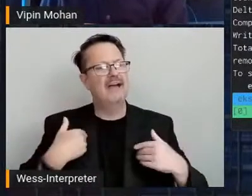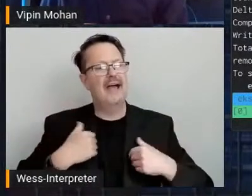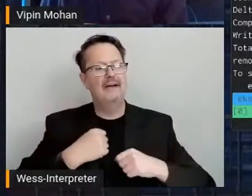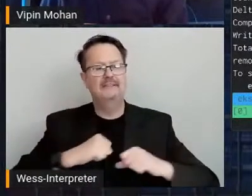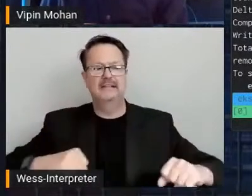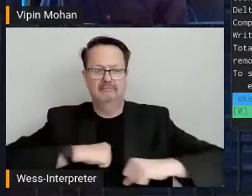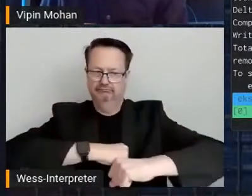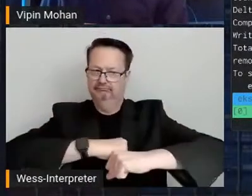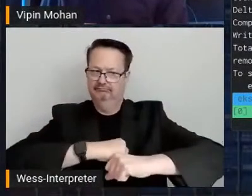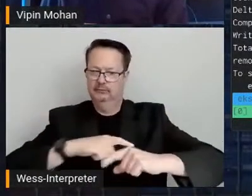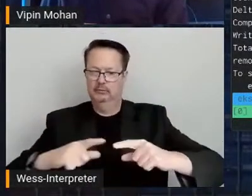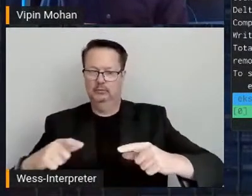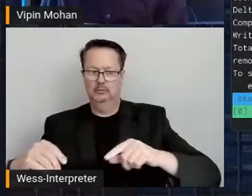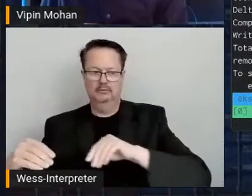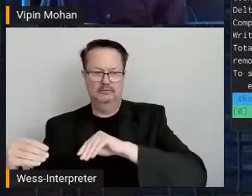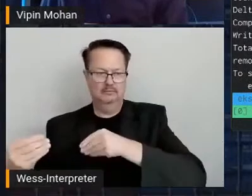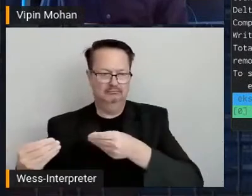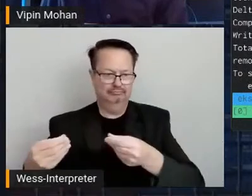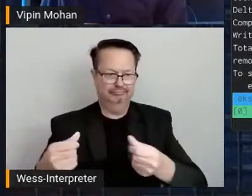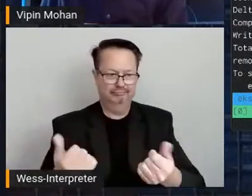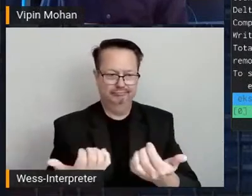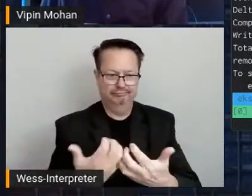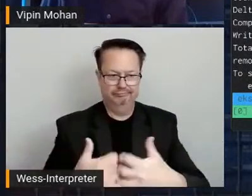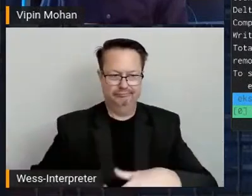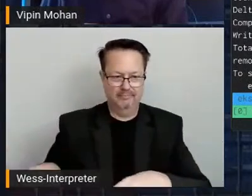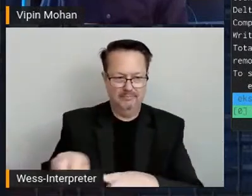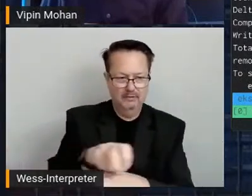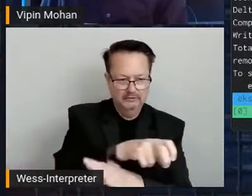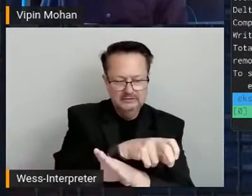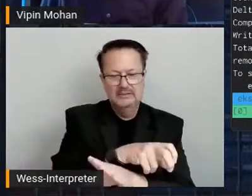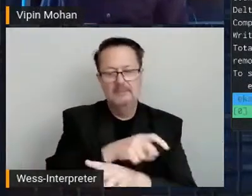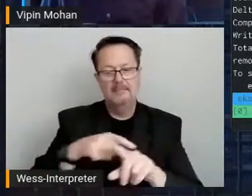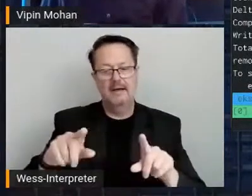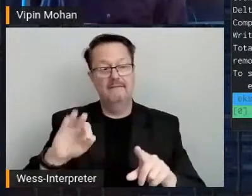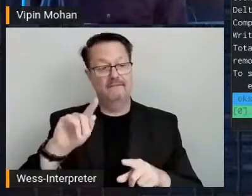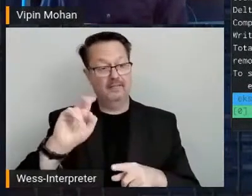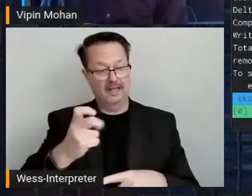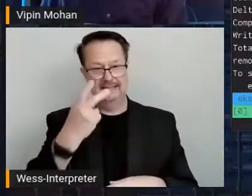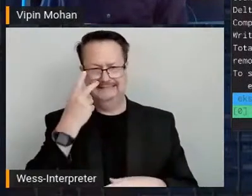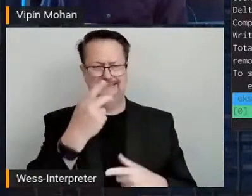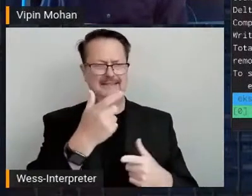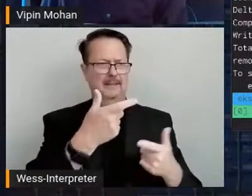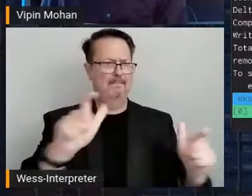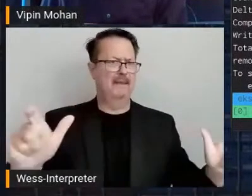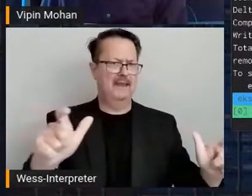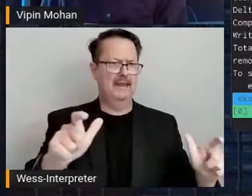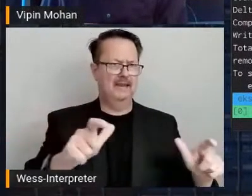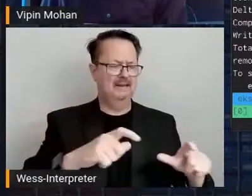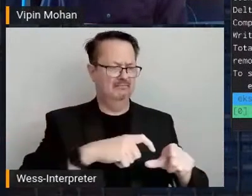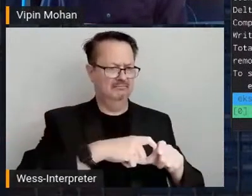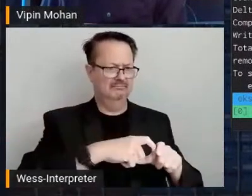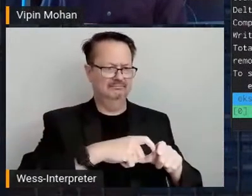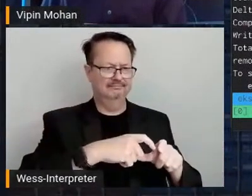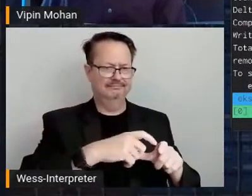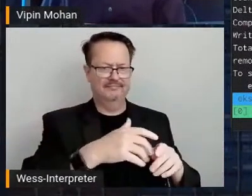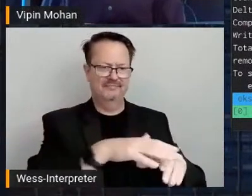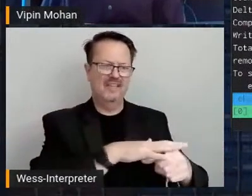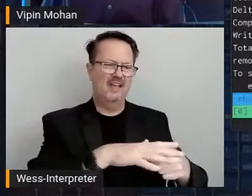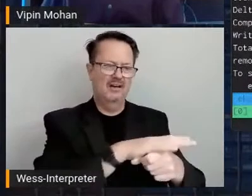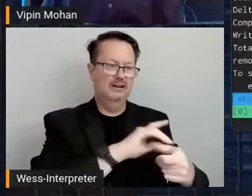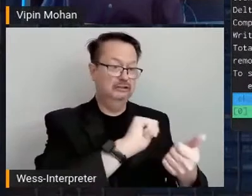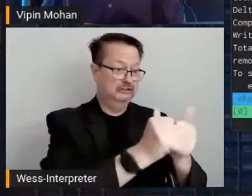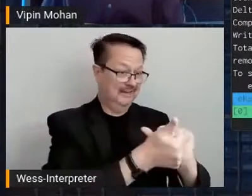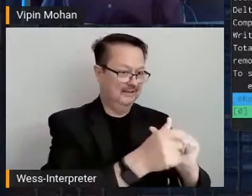this is getting merged in. But the Flux controller says, okay, I see this main branch got changed. That is what I should merge the state of the world